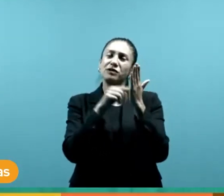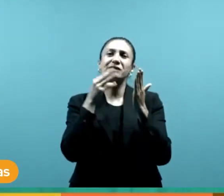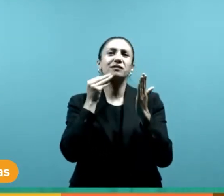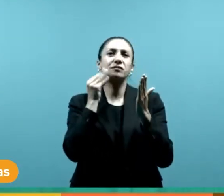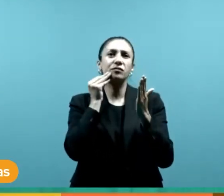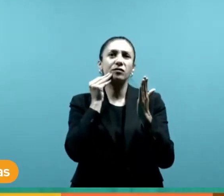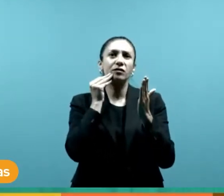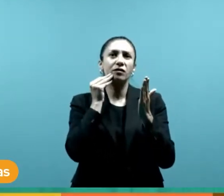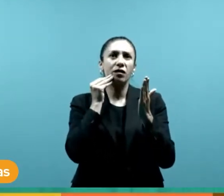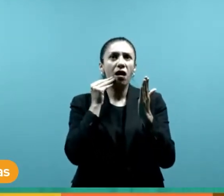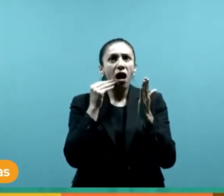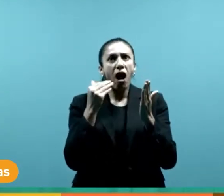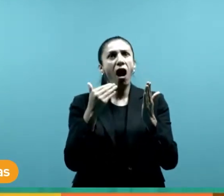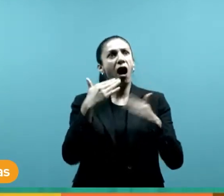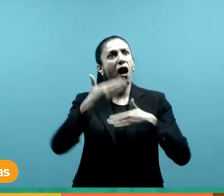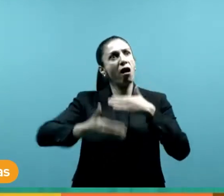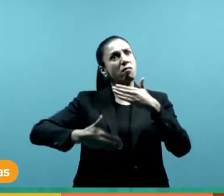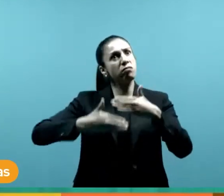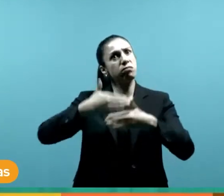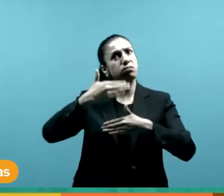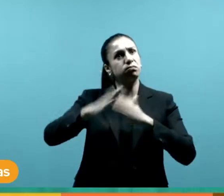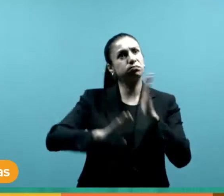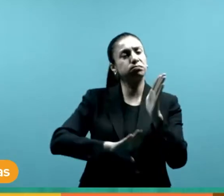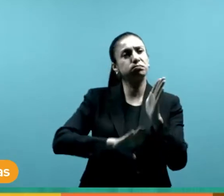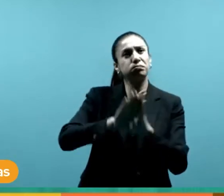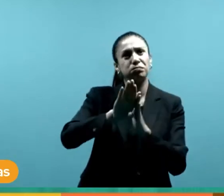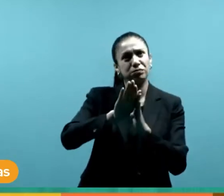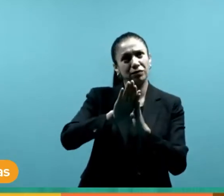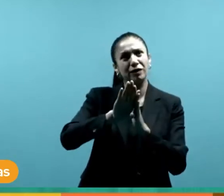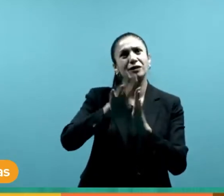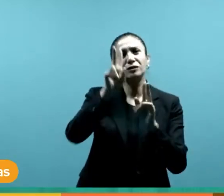se ha tenido con el Museo de Auschwitz.